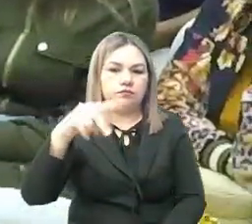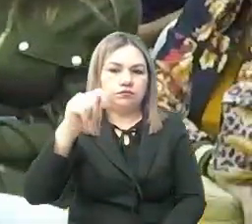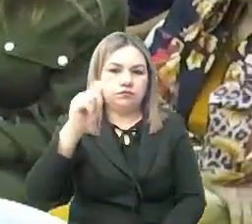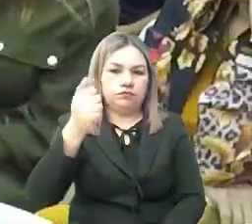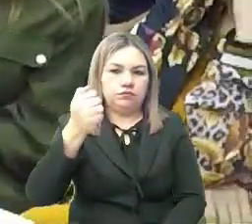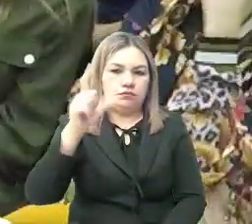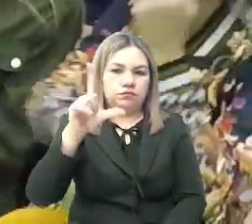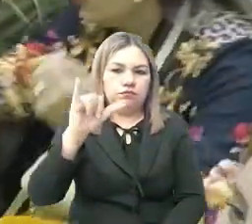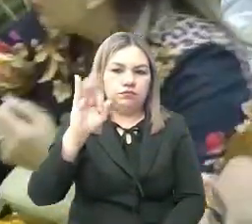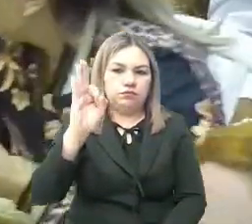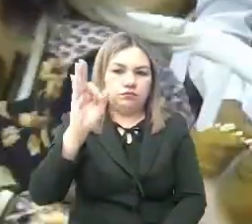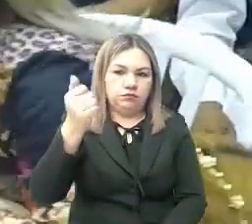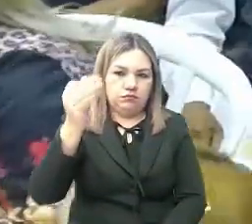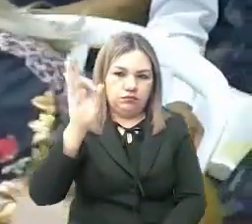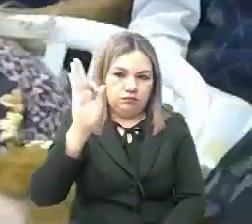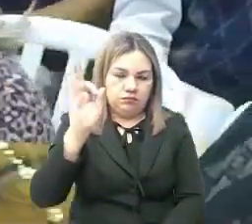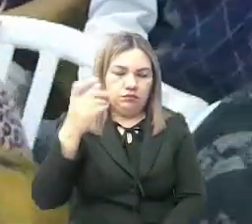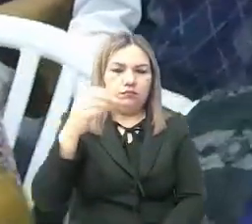mind.